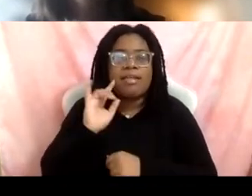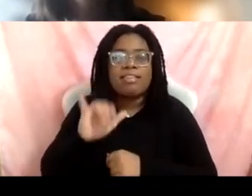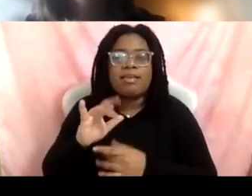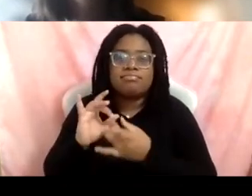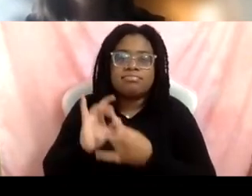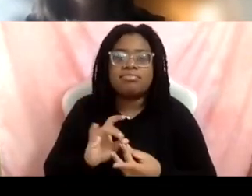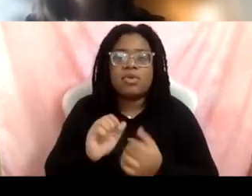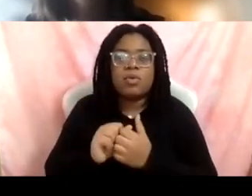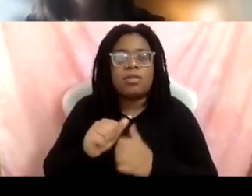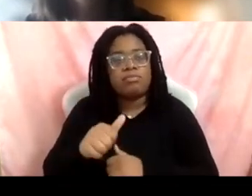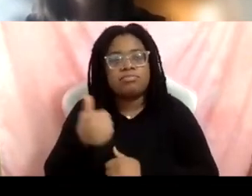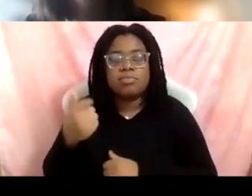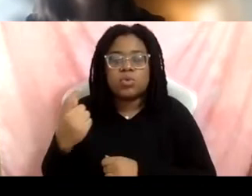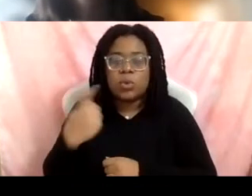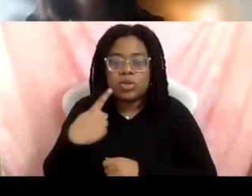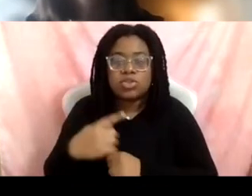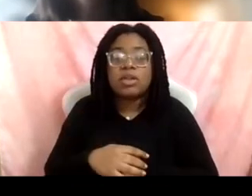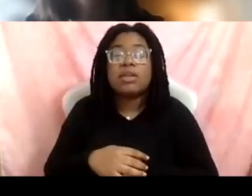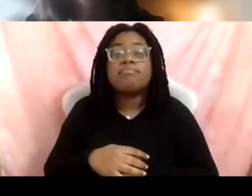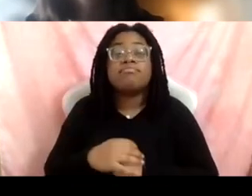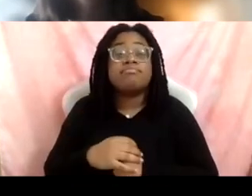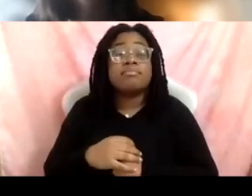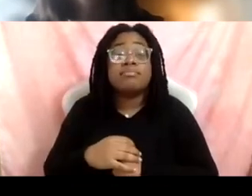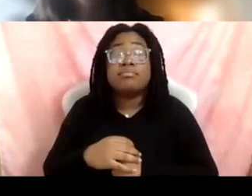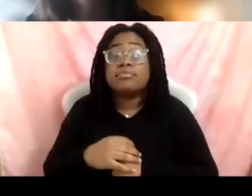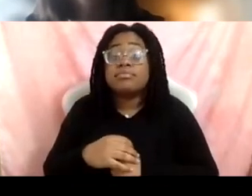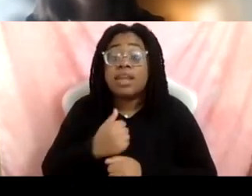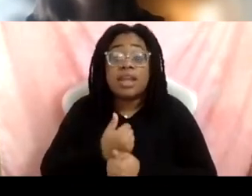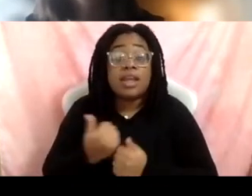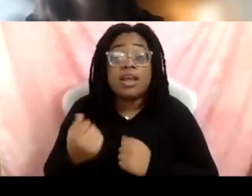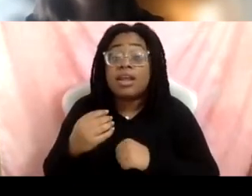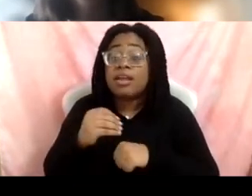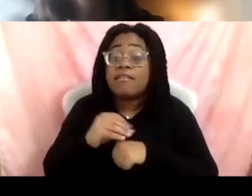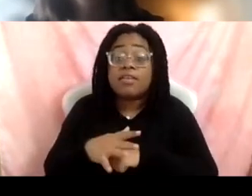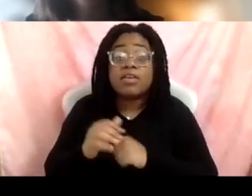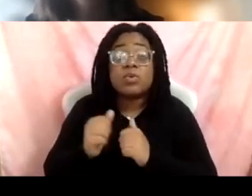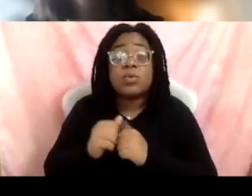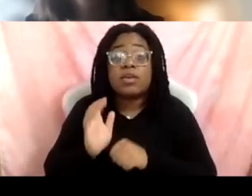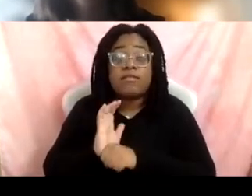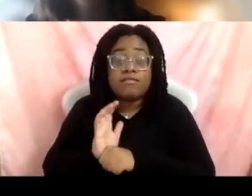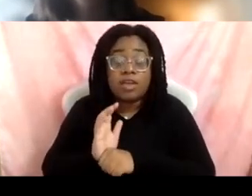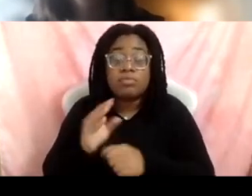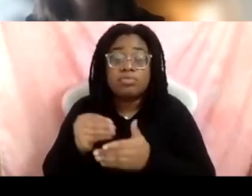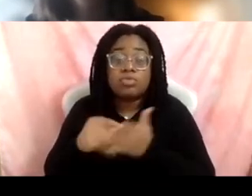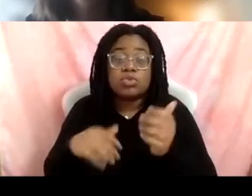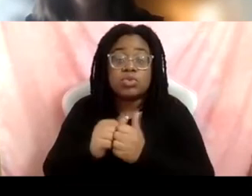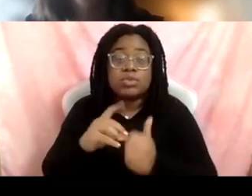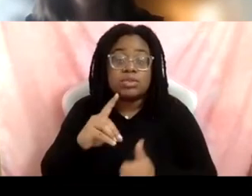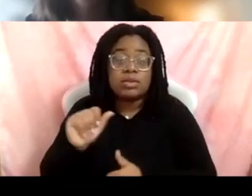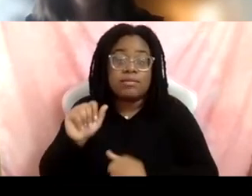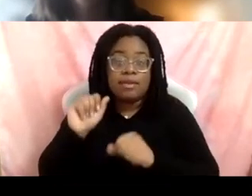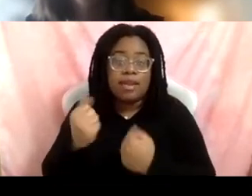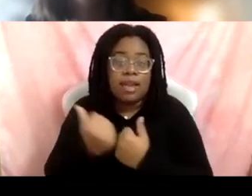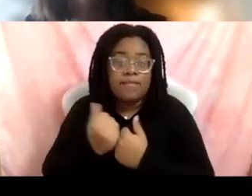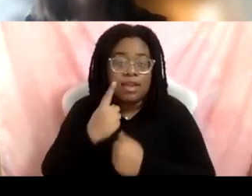really well into our next question, is just any advice for how film students with disabilities can advocate for